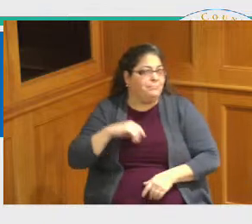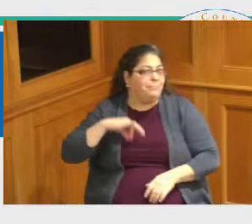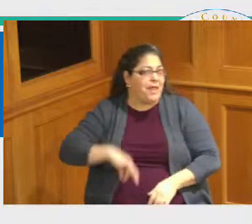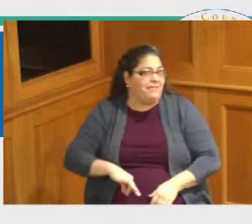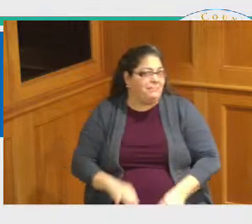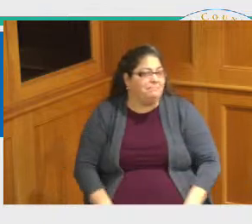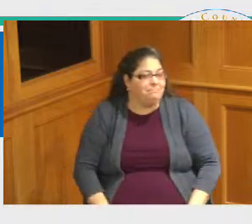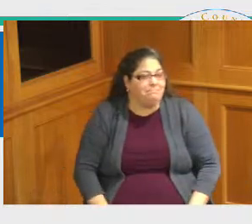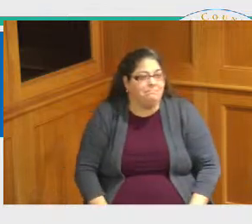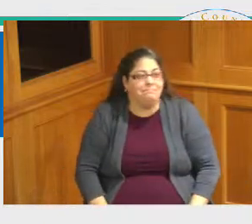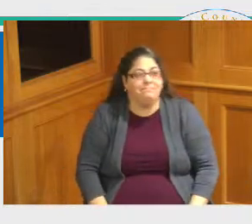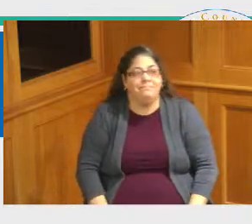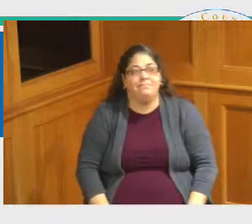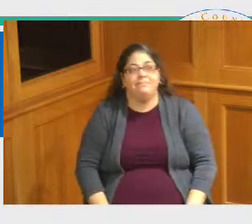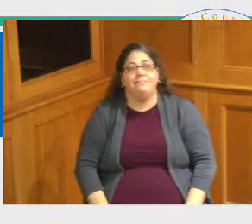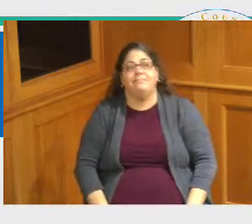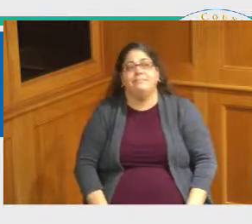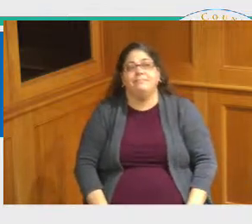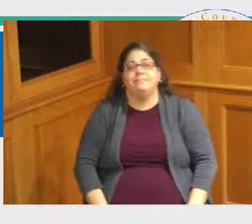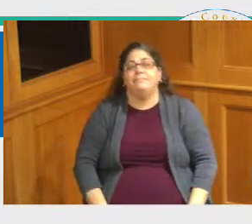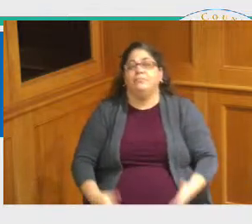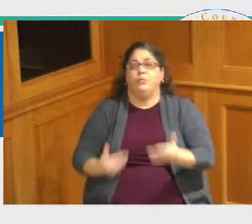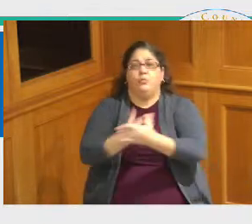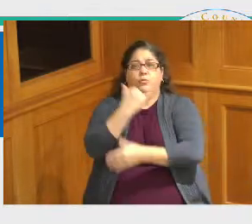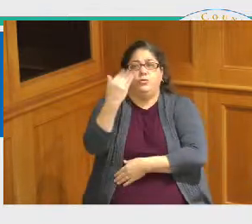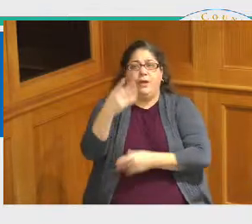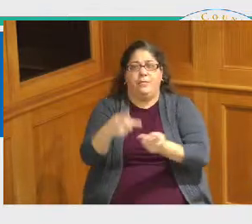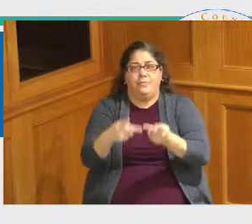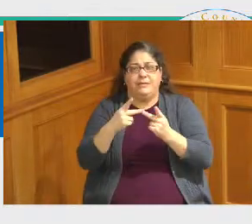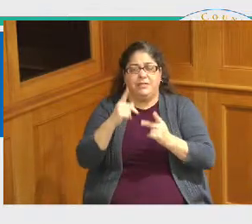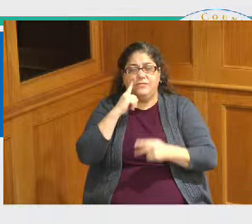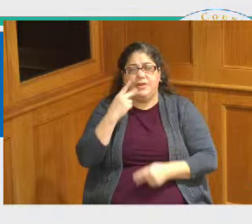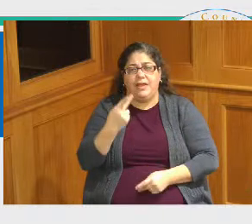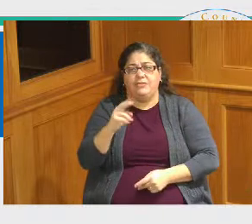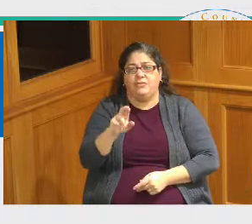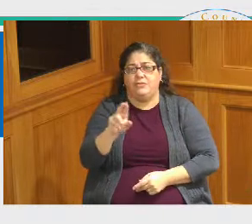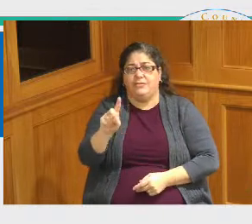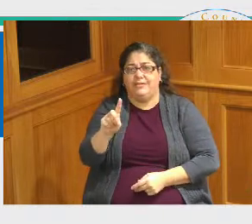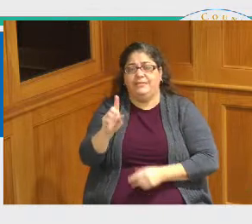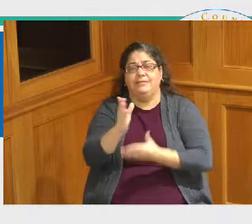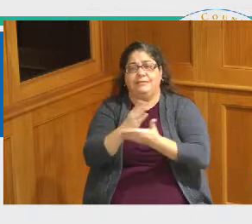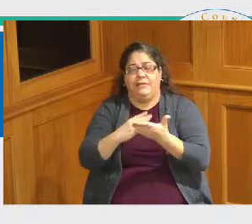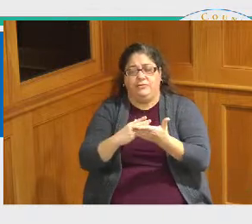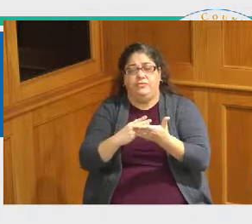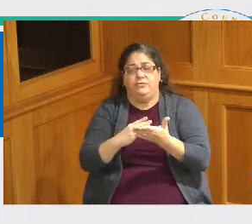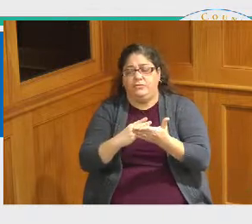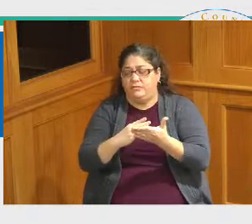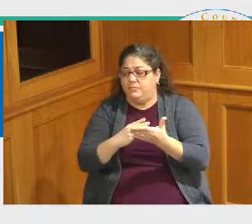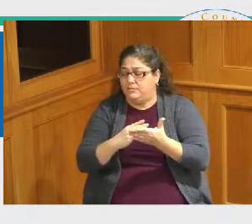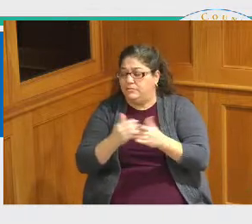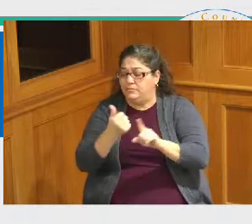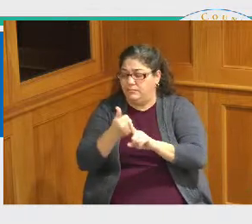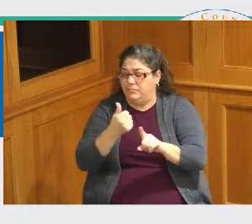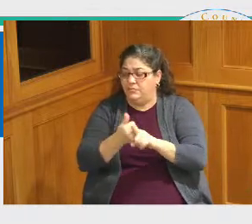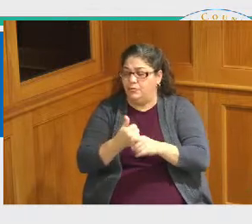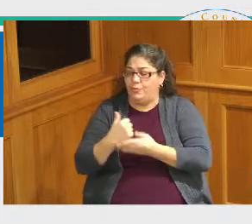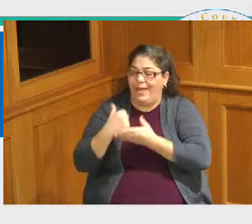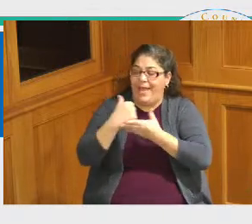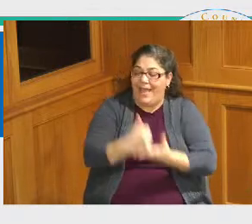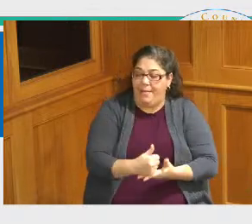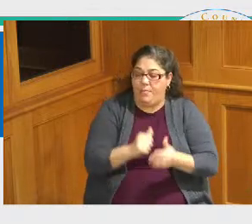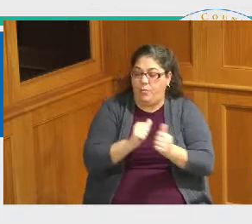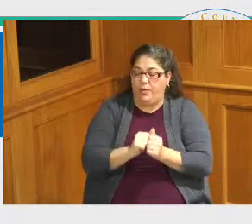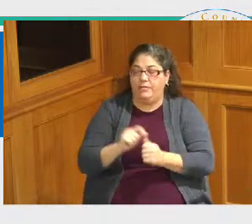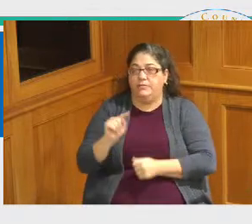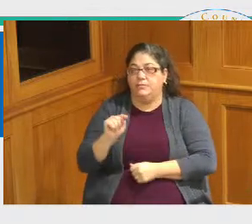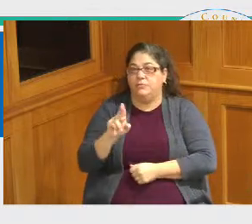The additional position that's being requested for the HRD section is to help manage this tuition reimbursement.